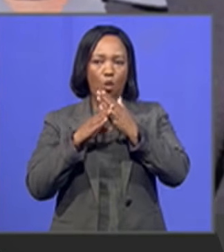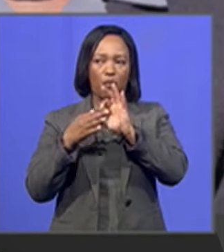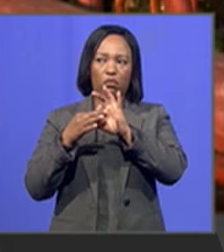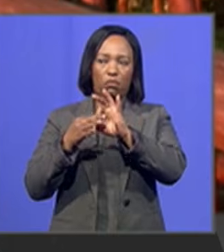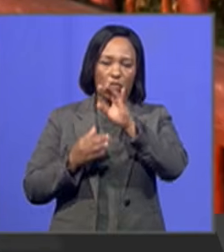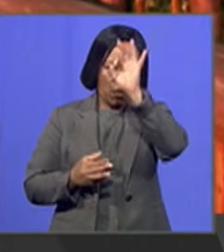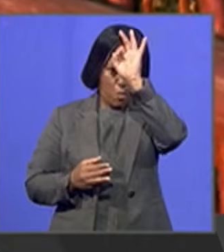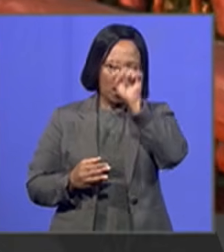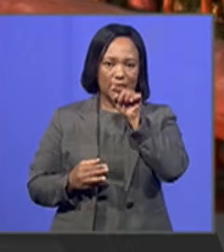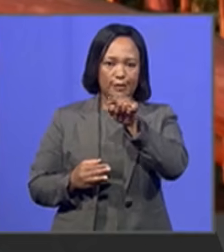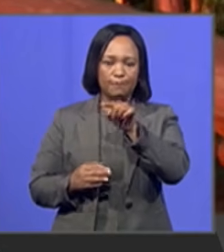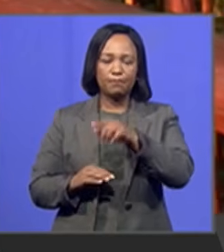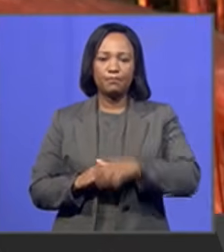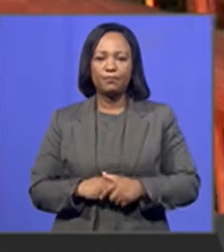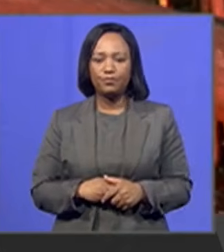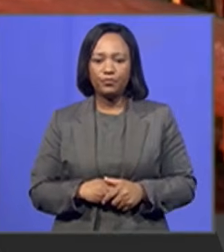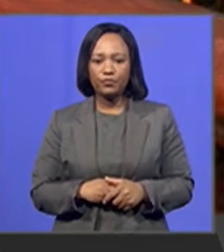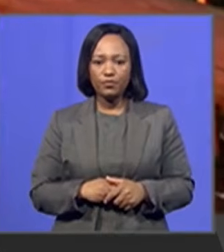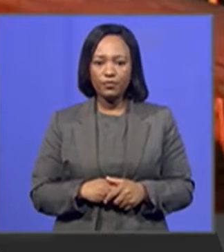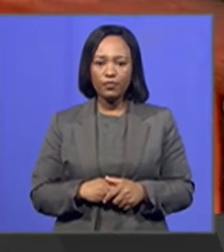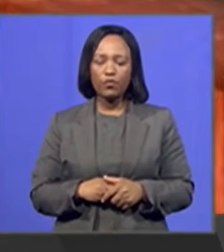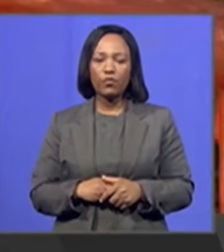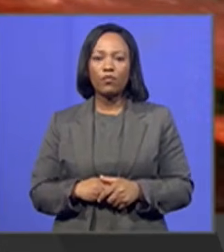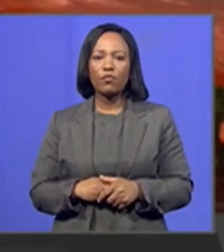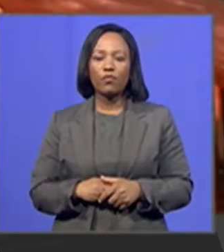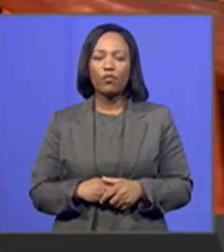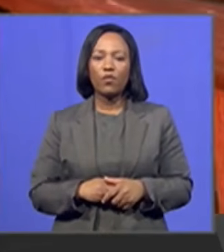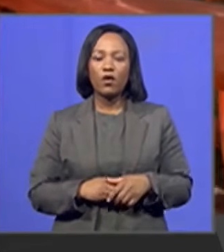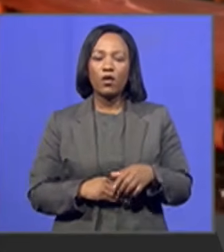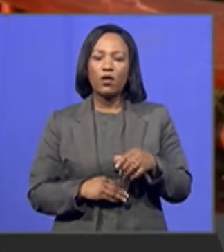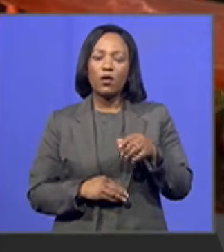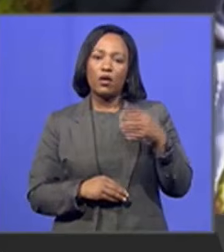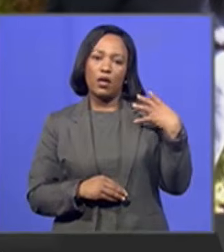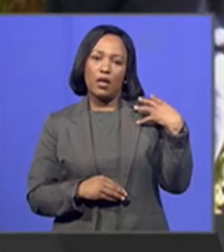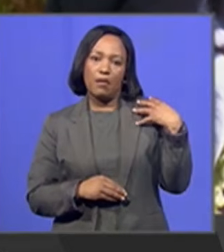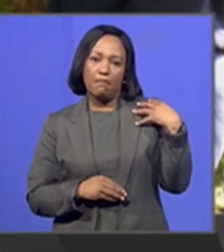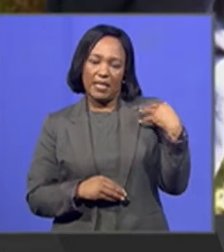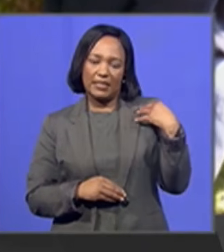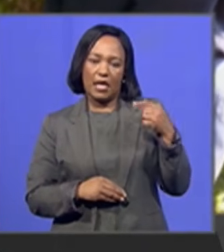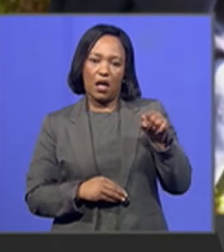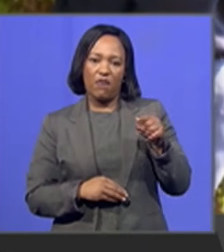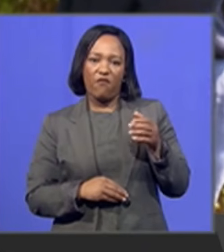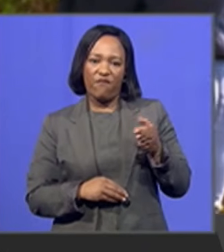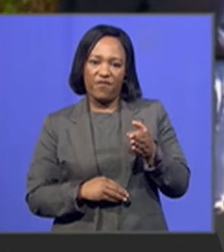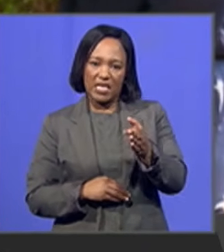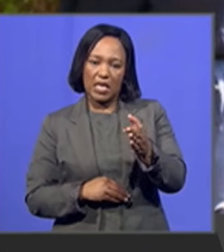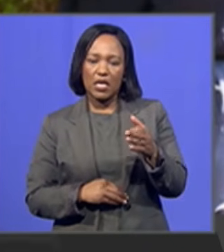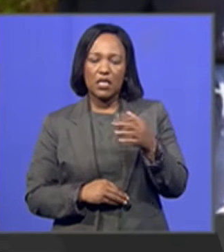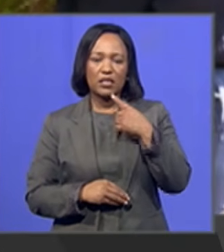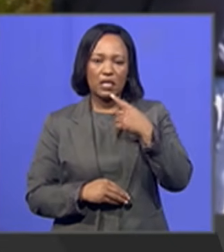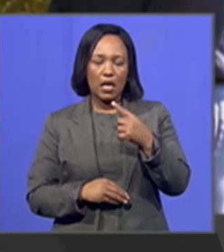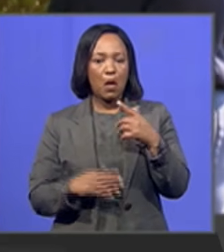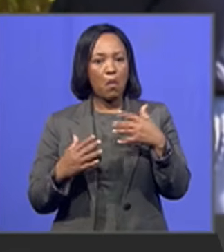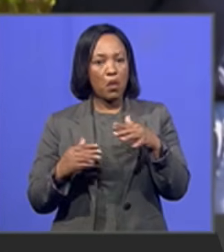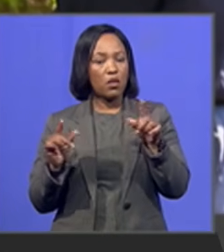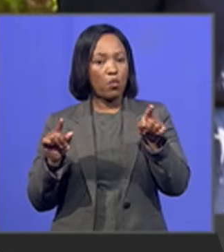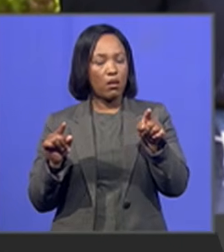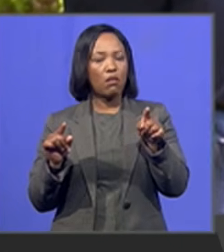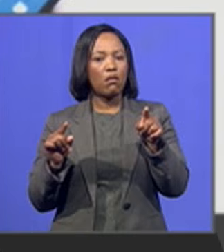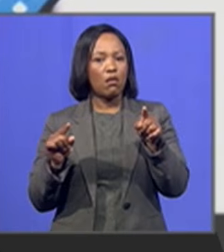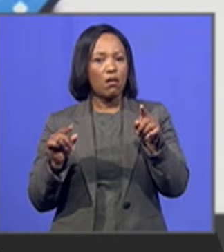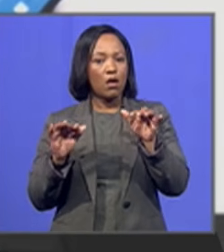enforcement authorities. Letona la Miru le tikoloho Vili Ocamp o re mmuso o tlo qala tshebetso ya ho